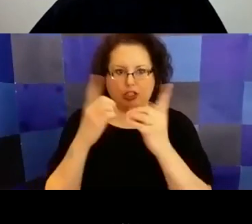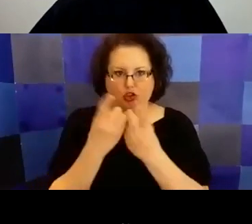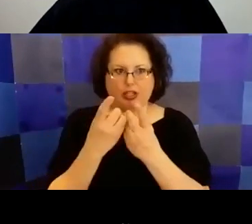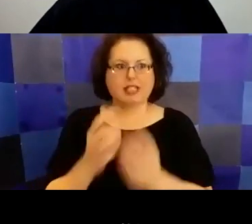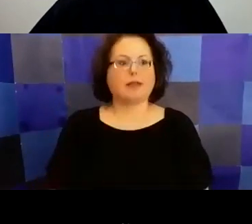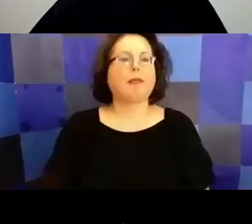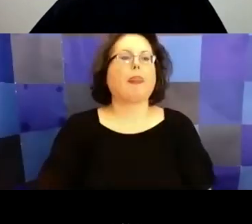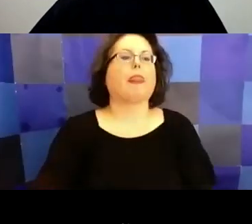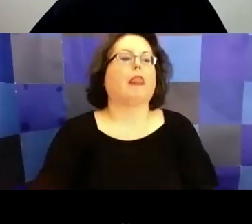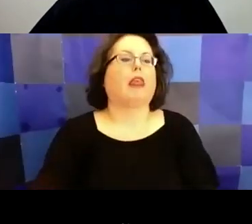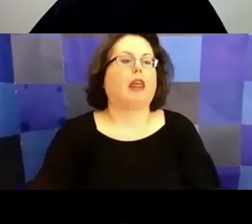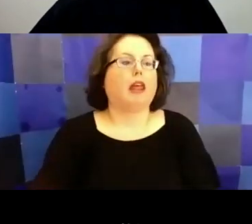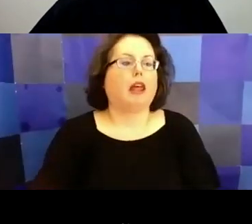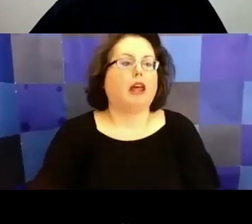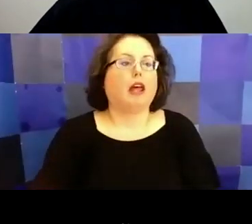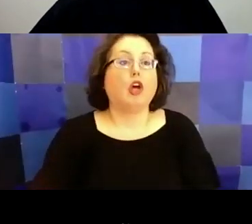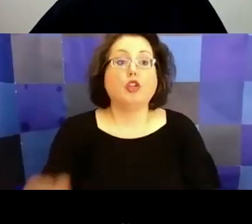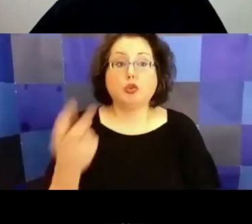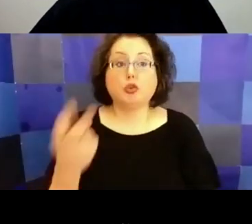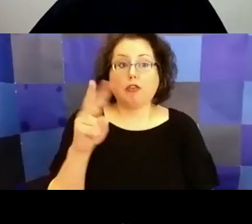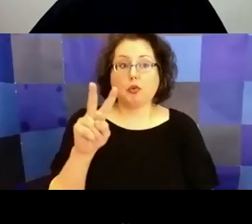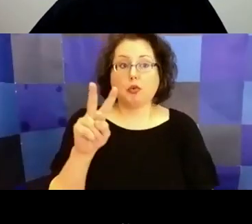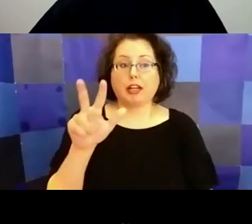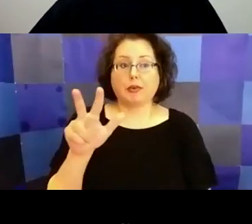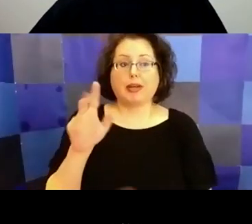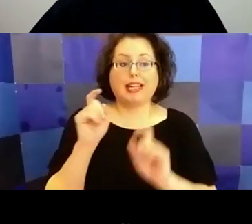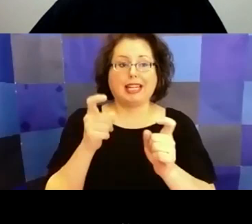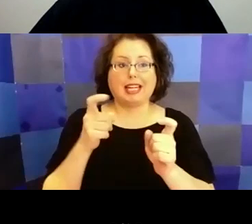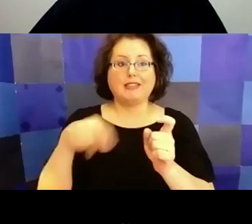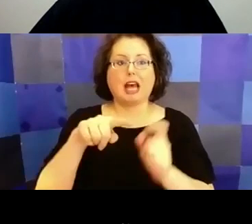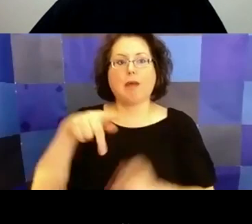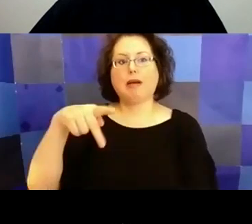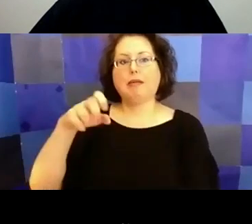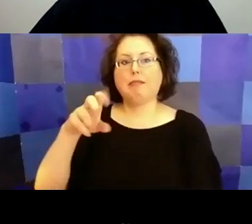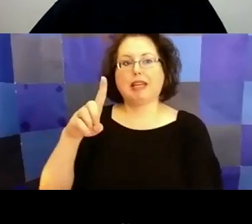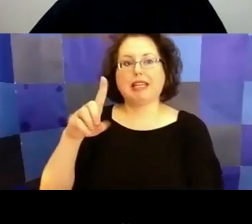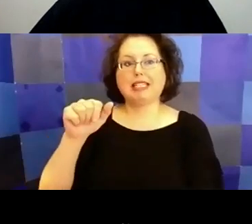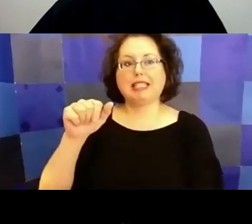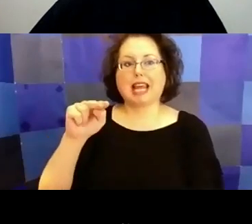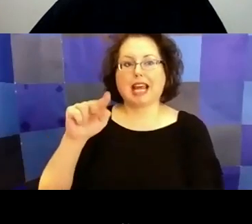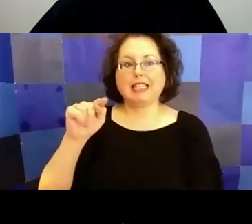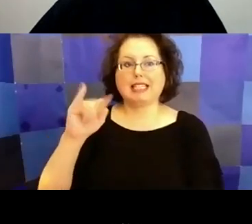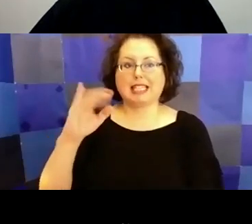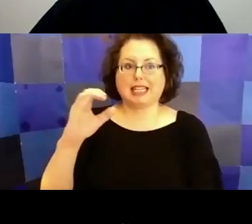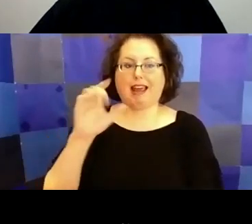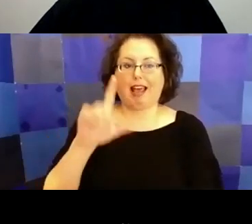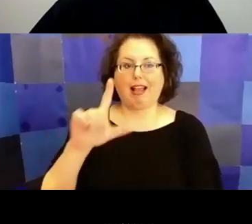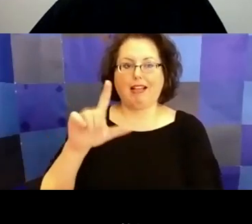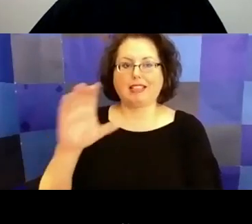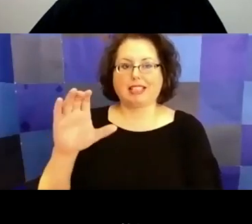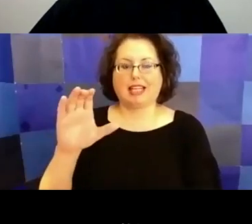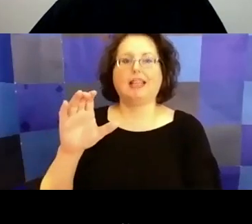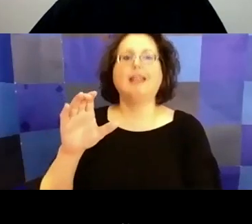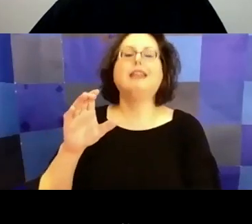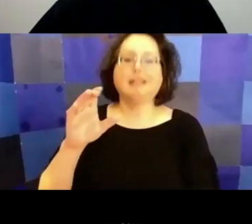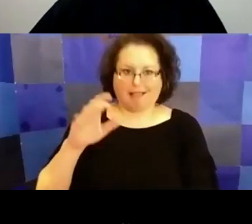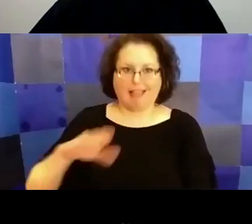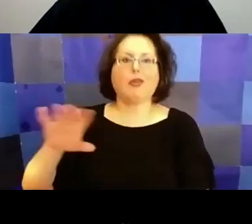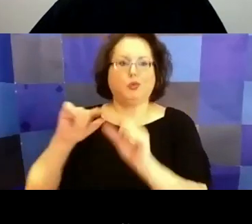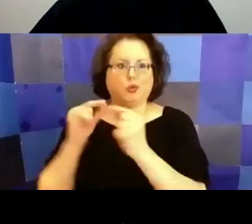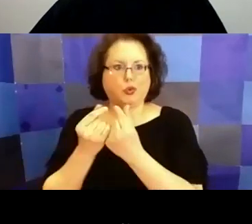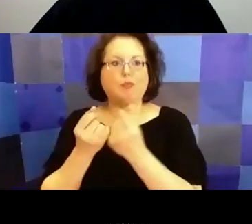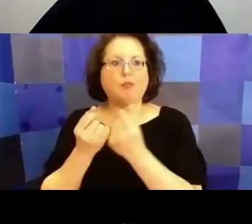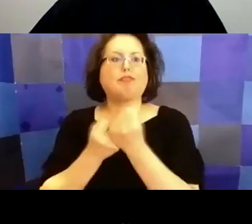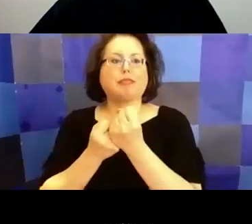Bill Number 1223, Resolution granting unto Pendantic LLC their successors and assigns